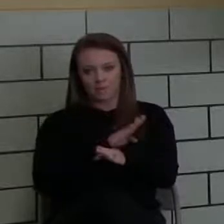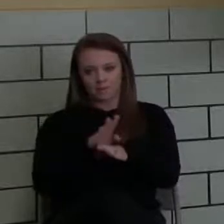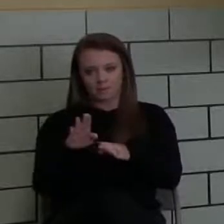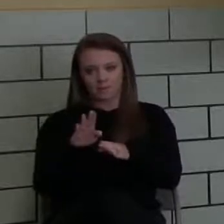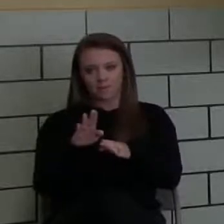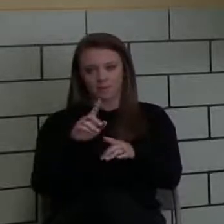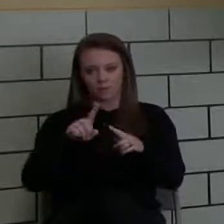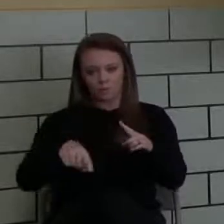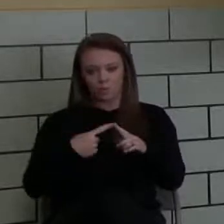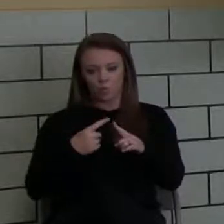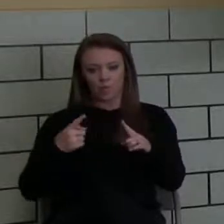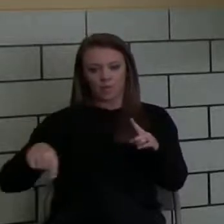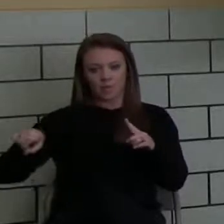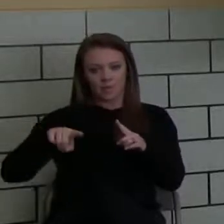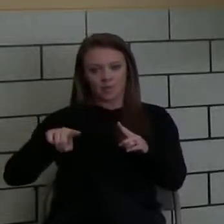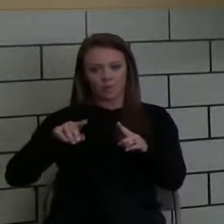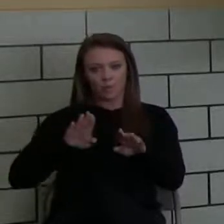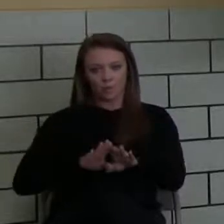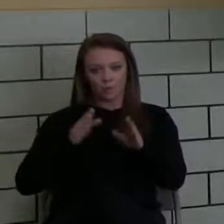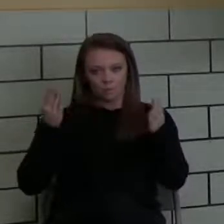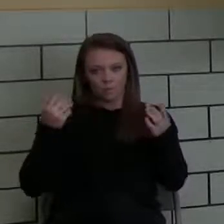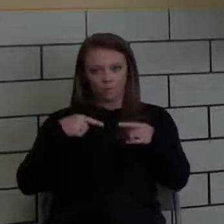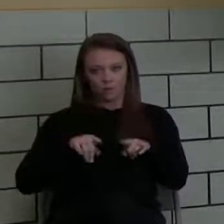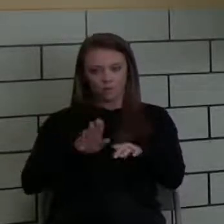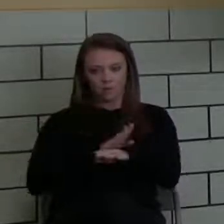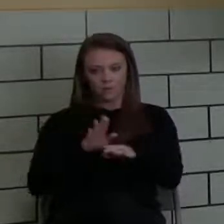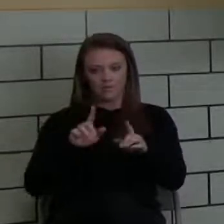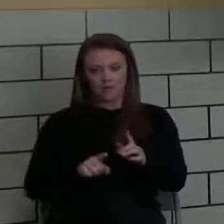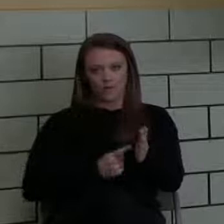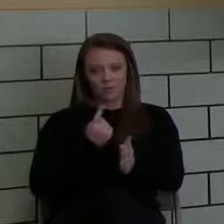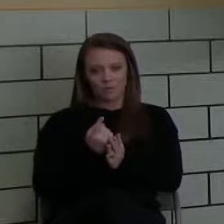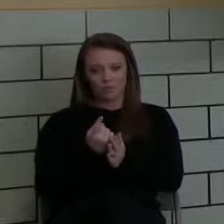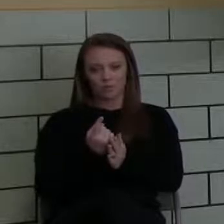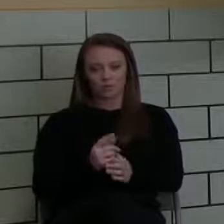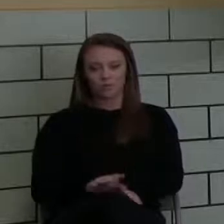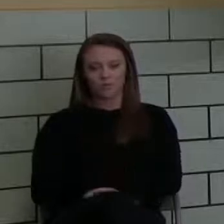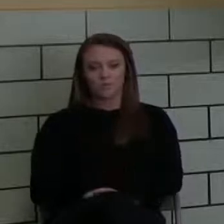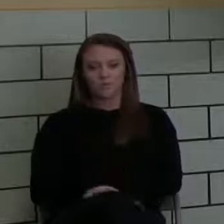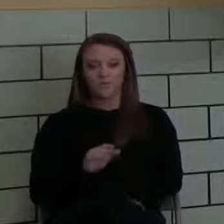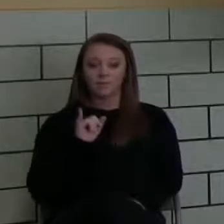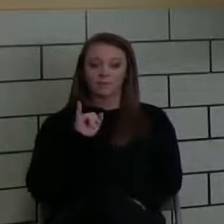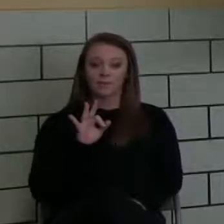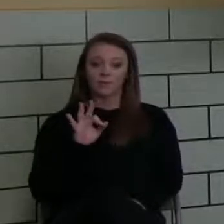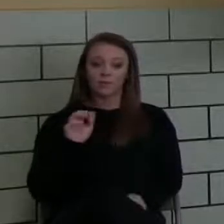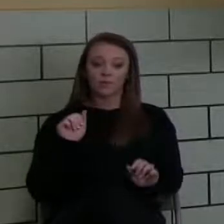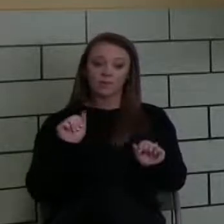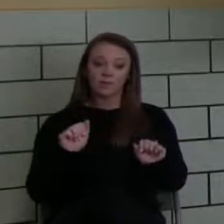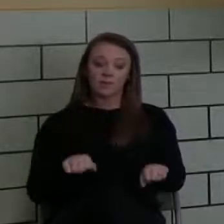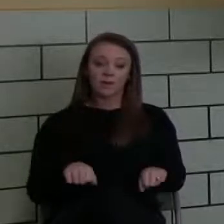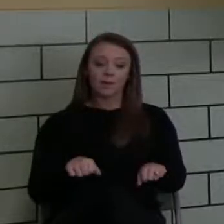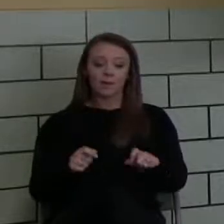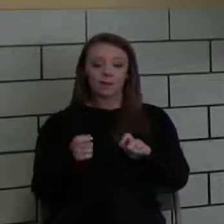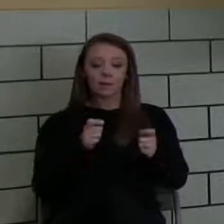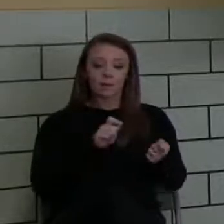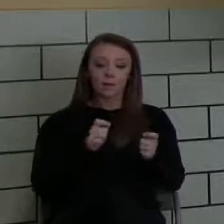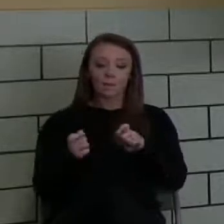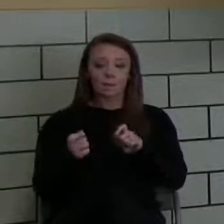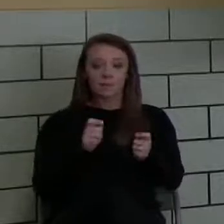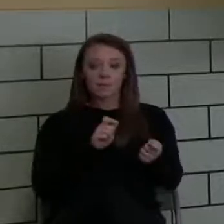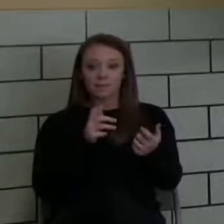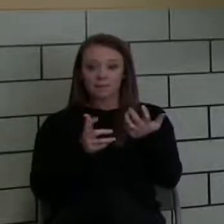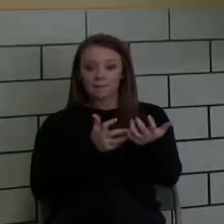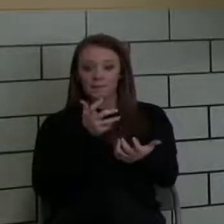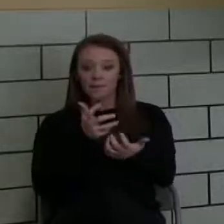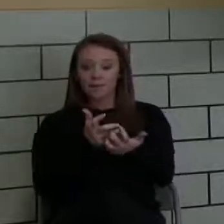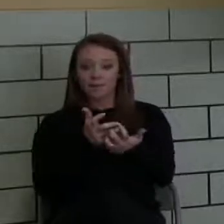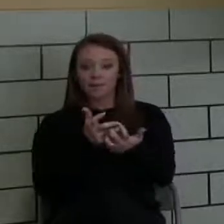when they're open. Now, if there's, something that can be done to say, hey, look, can we do it on a weekend or something